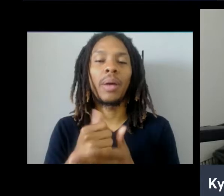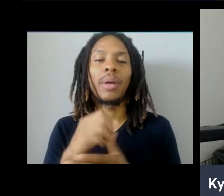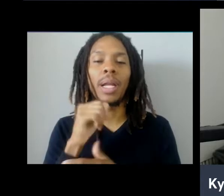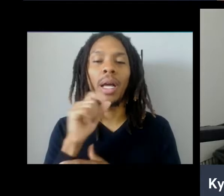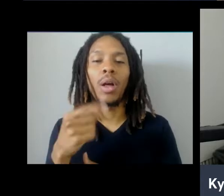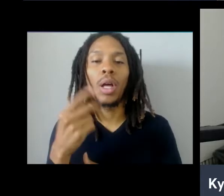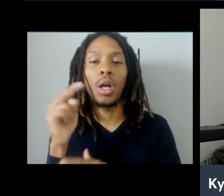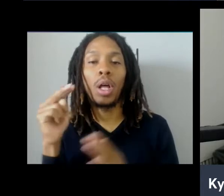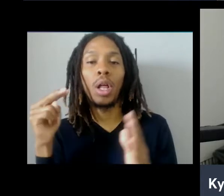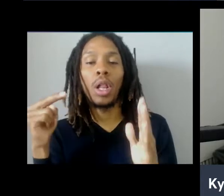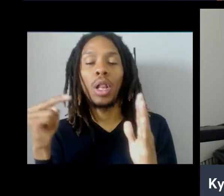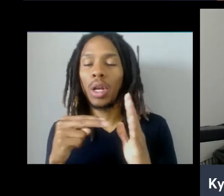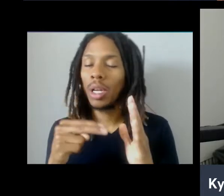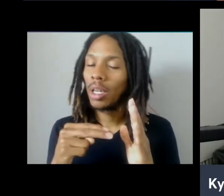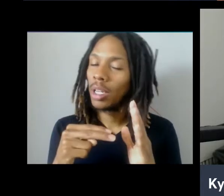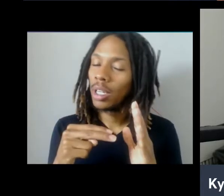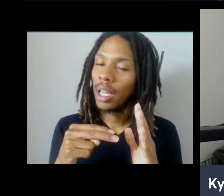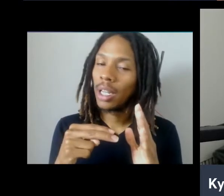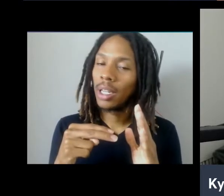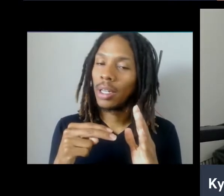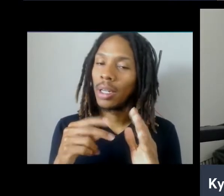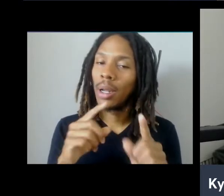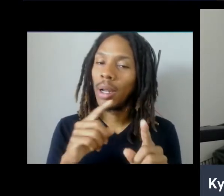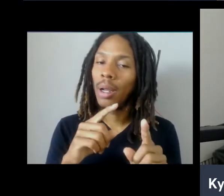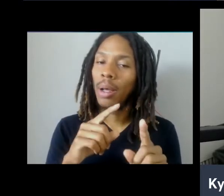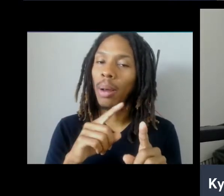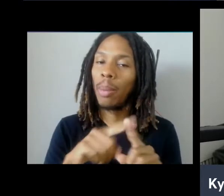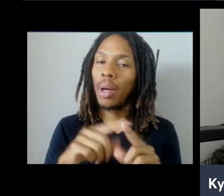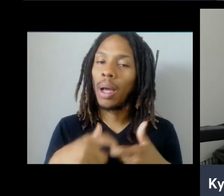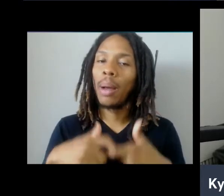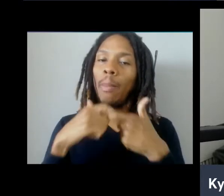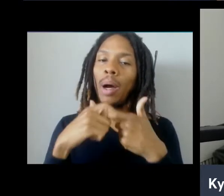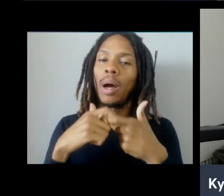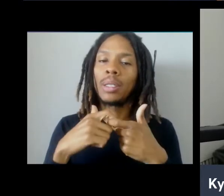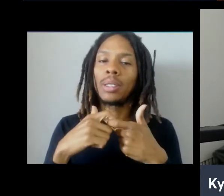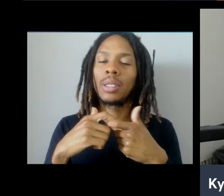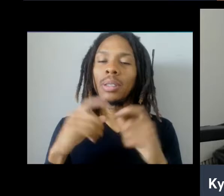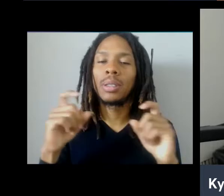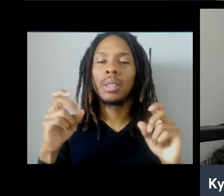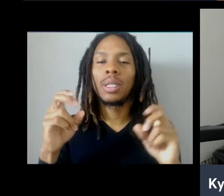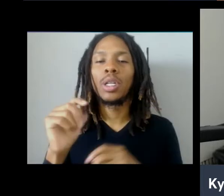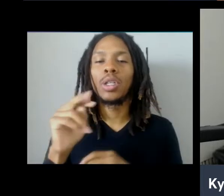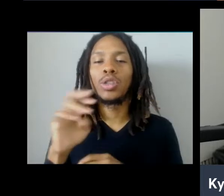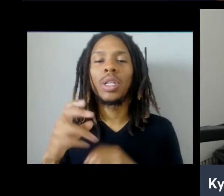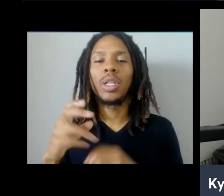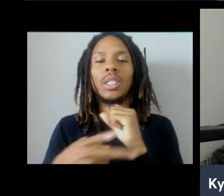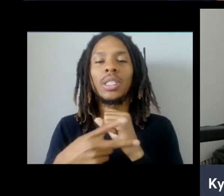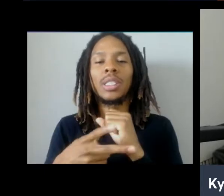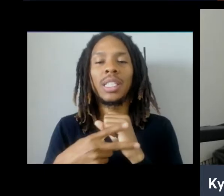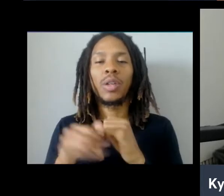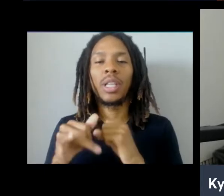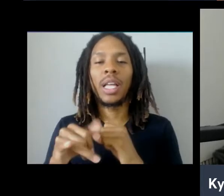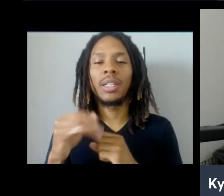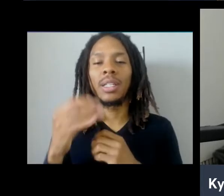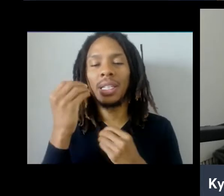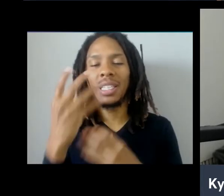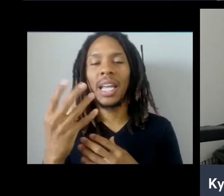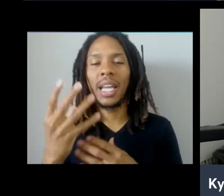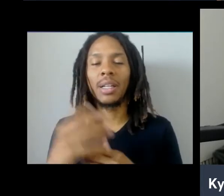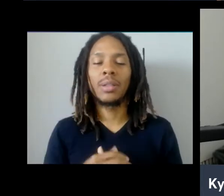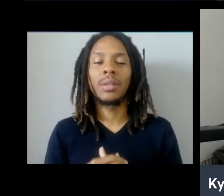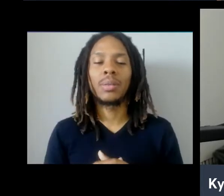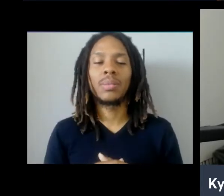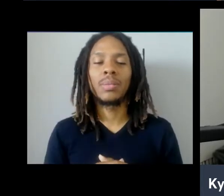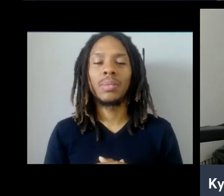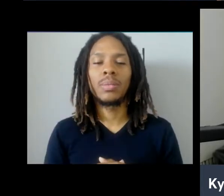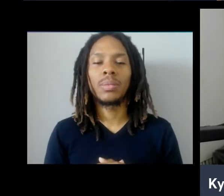as humans, but also be able to parse as a tree and store that data in a structured format. So, Okay, so I